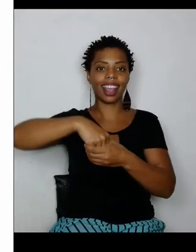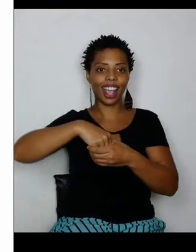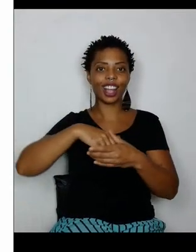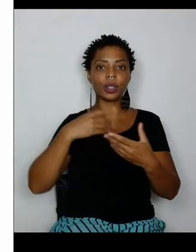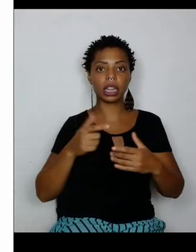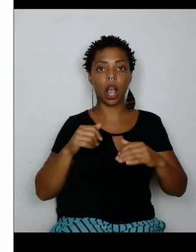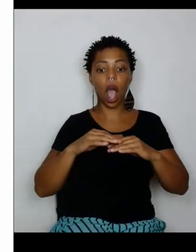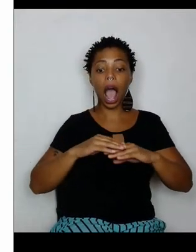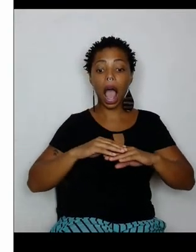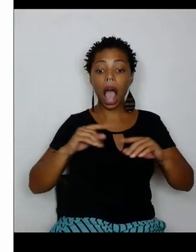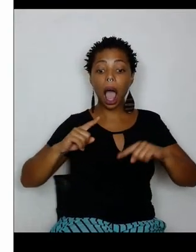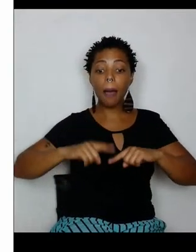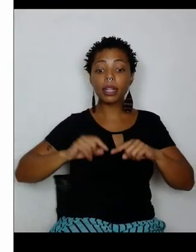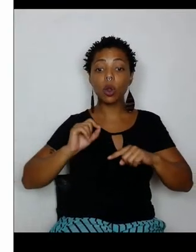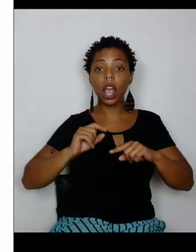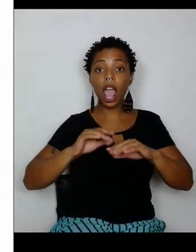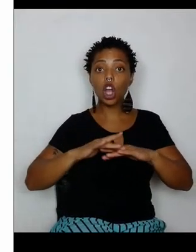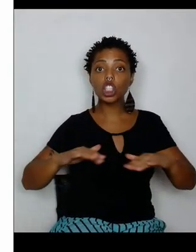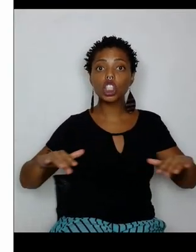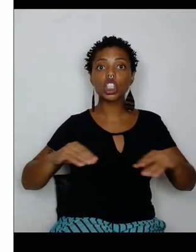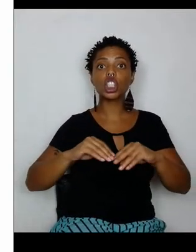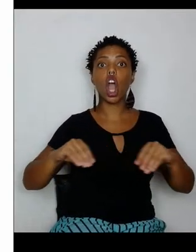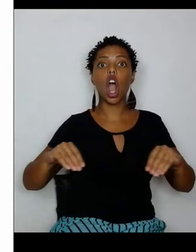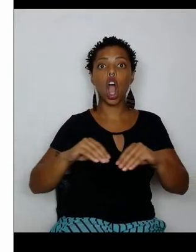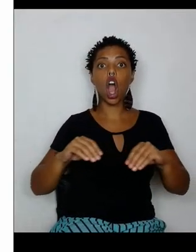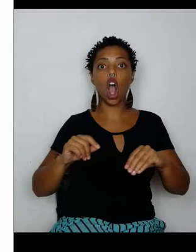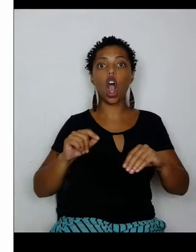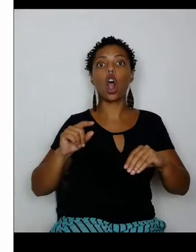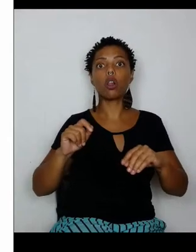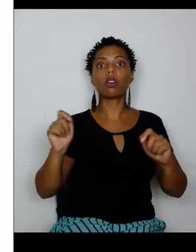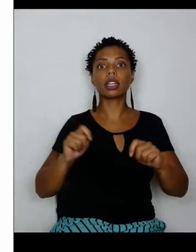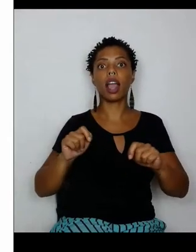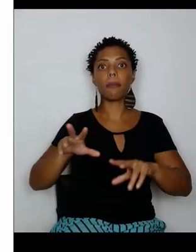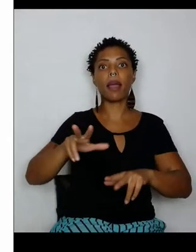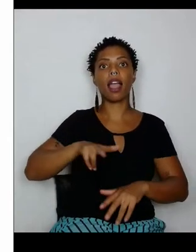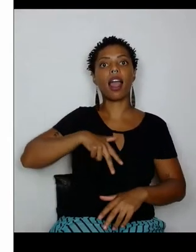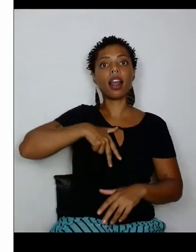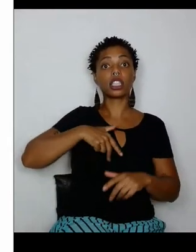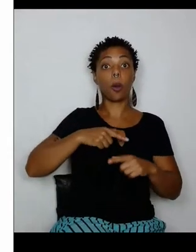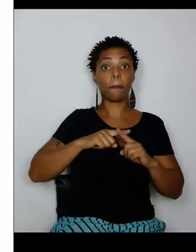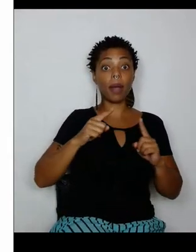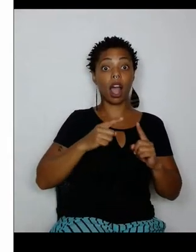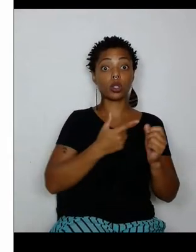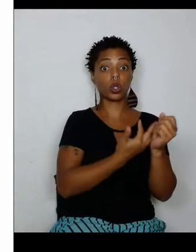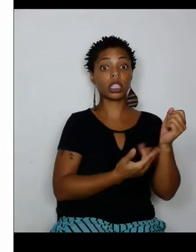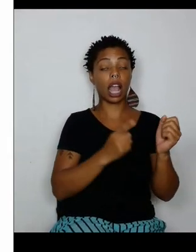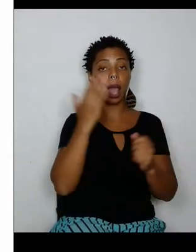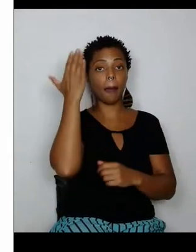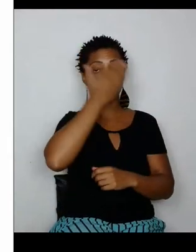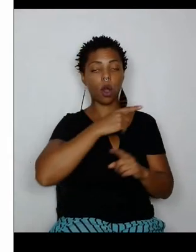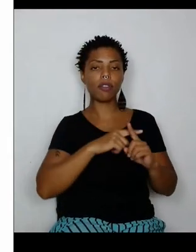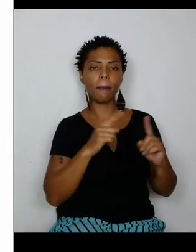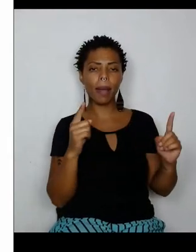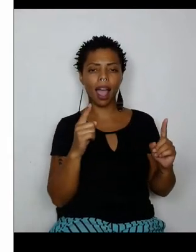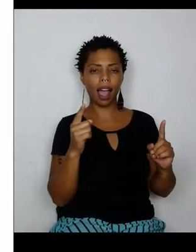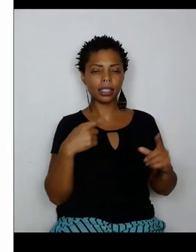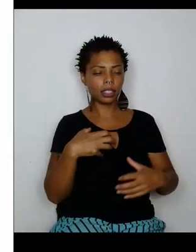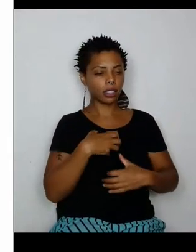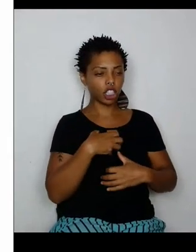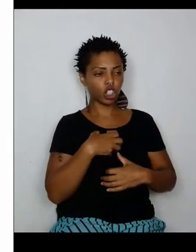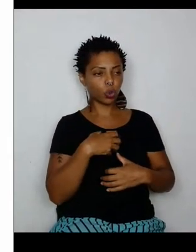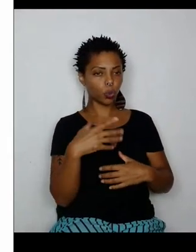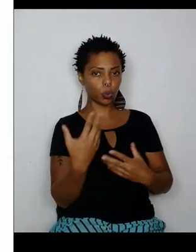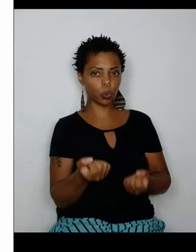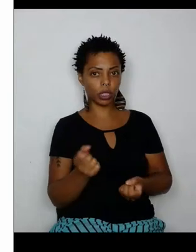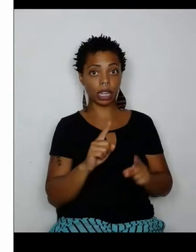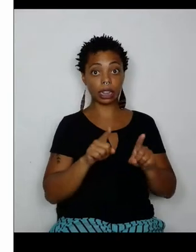blood is its truth however the disavowal of the senses and the maternal metaphor of creativity convey